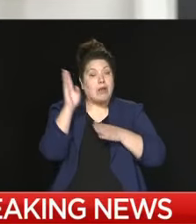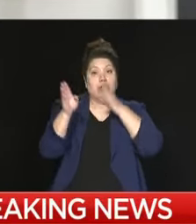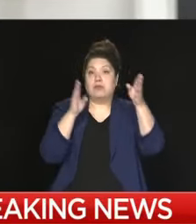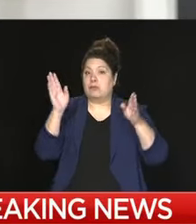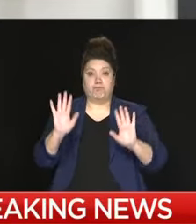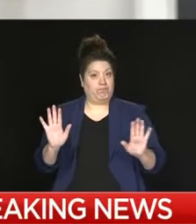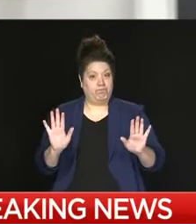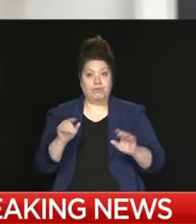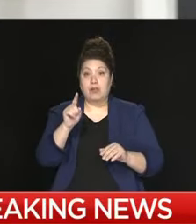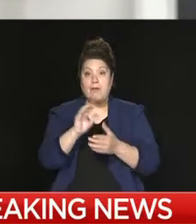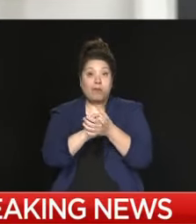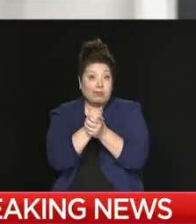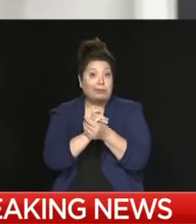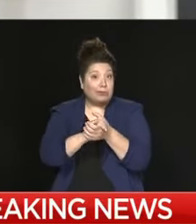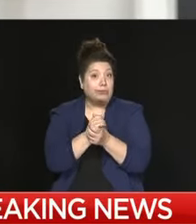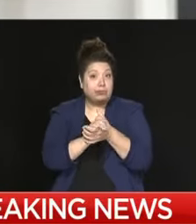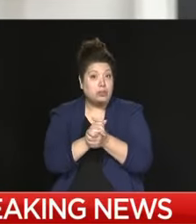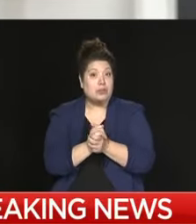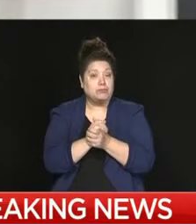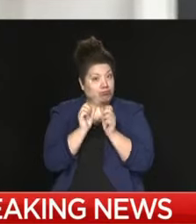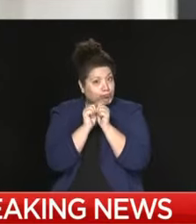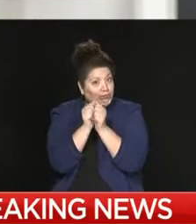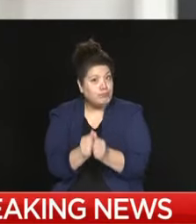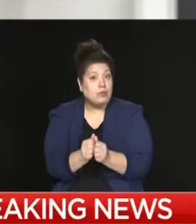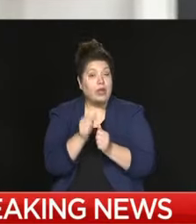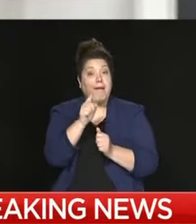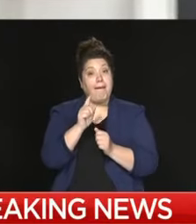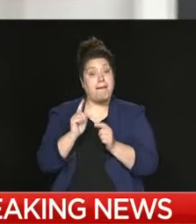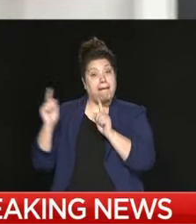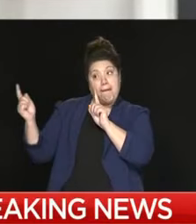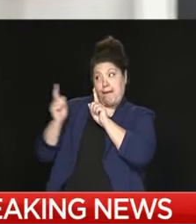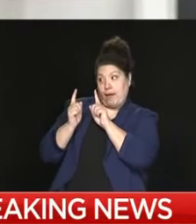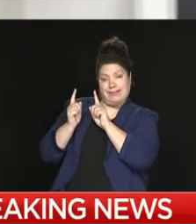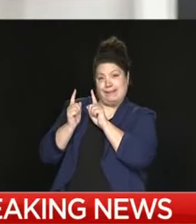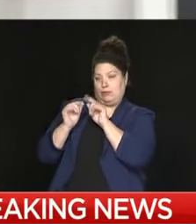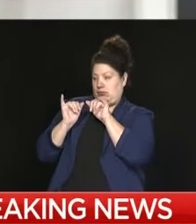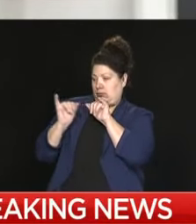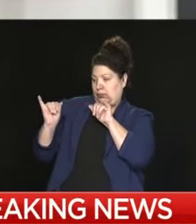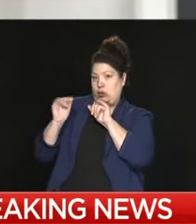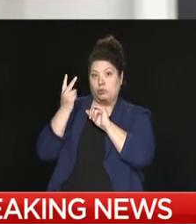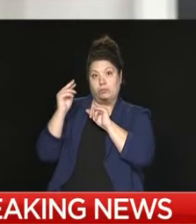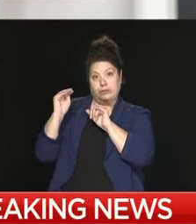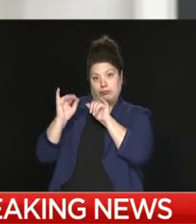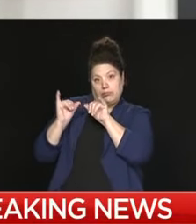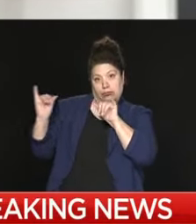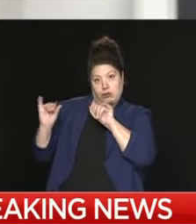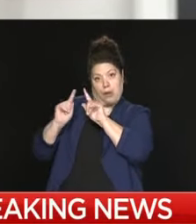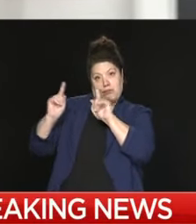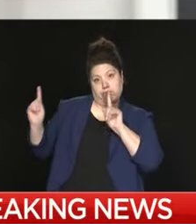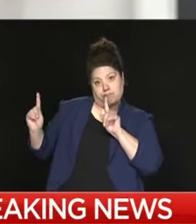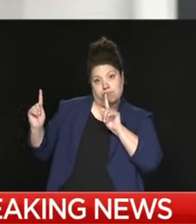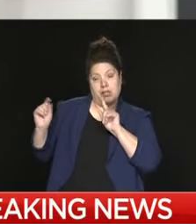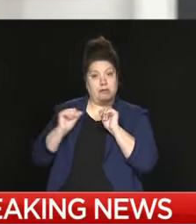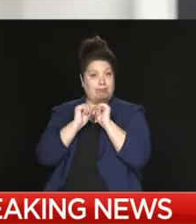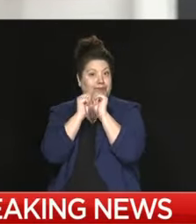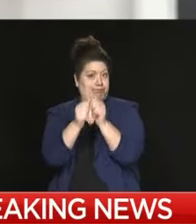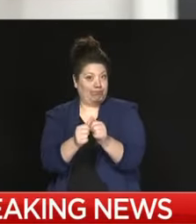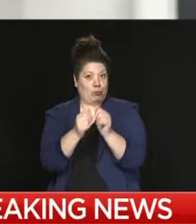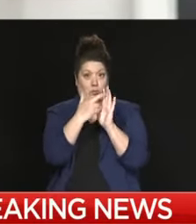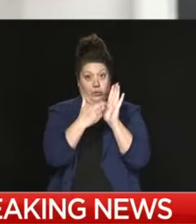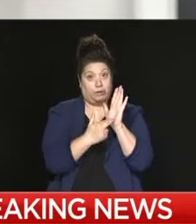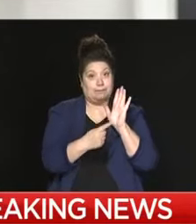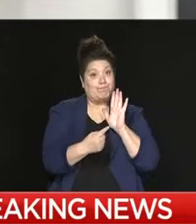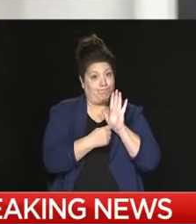your hands regularly, and you should always keep a safe distance of 2 meters from others. That is the only